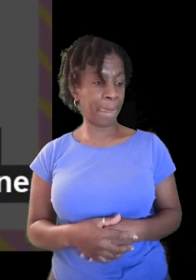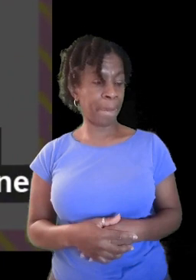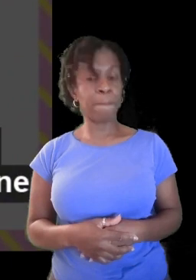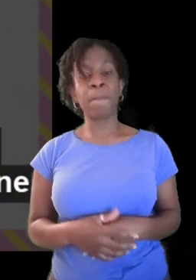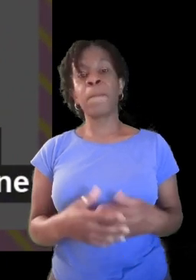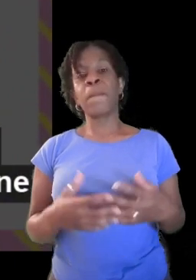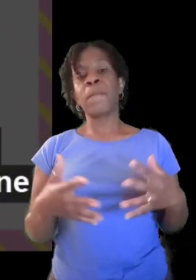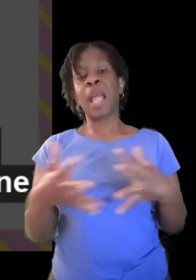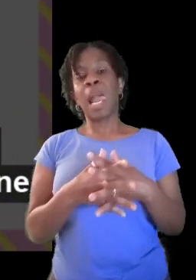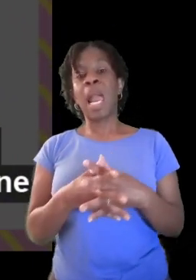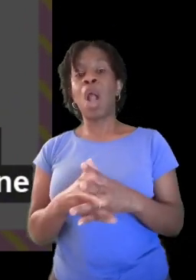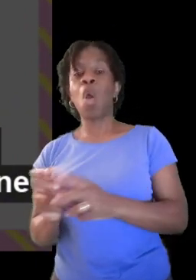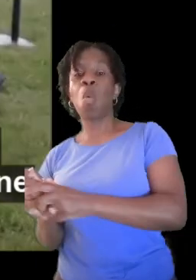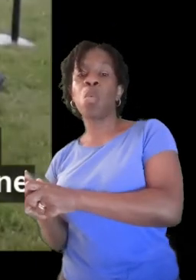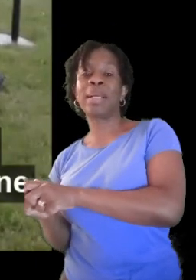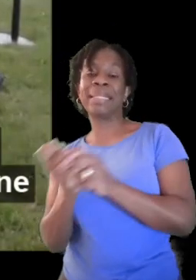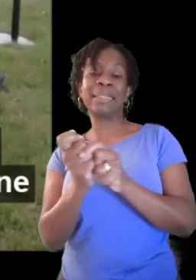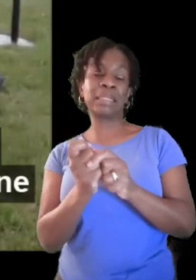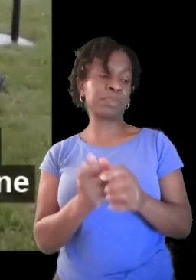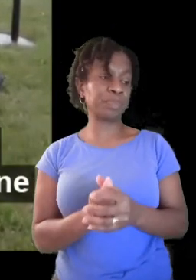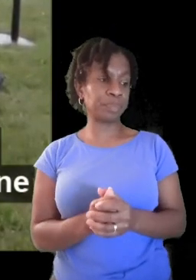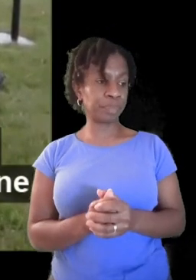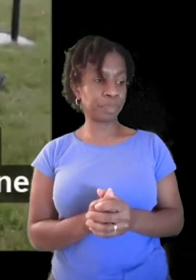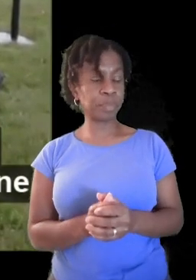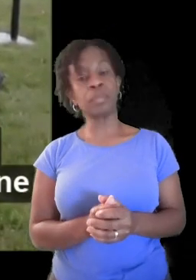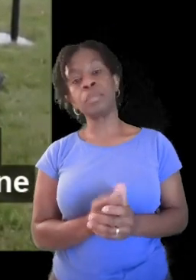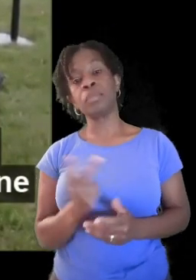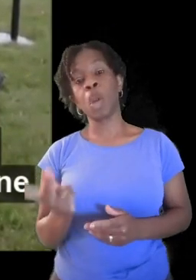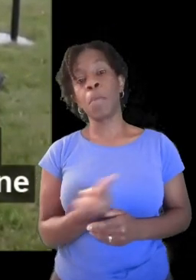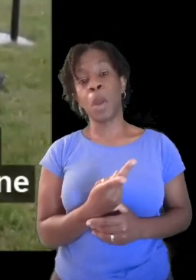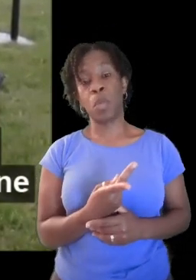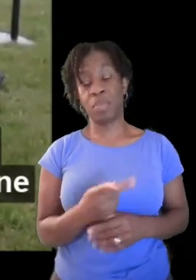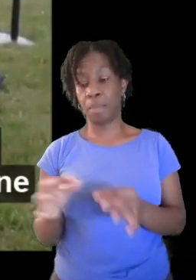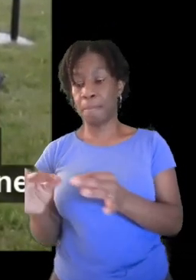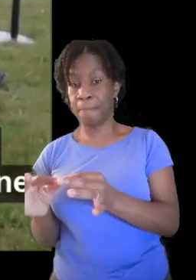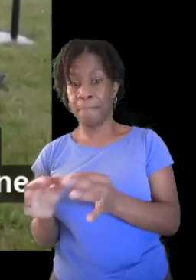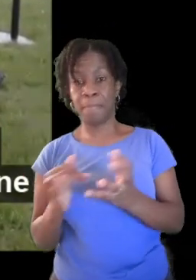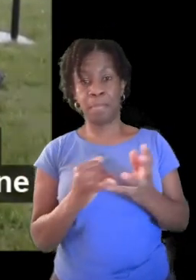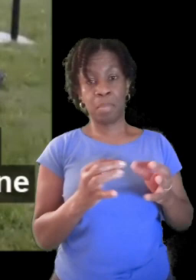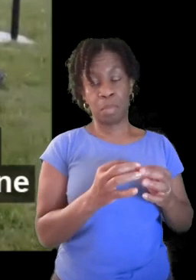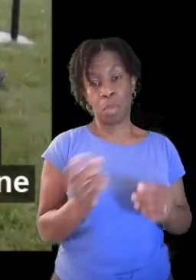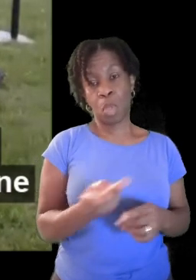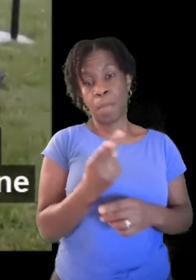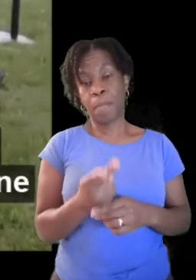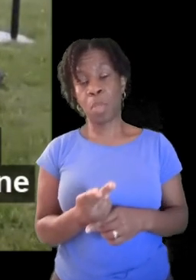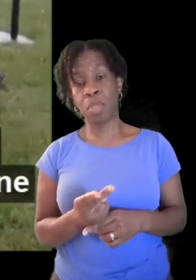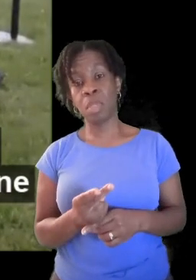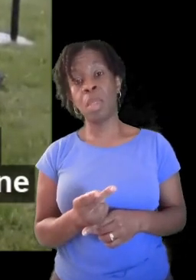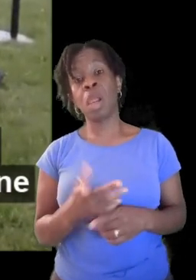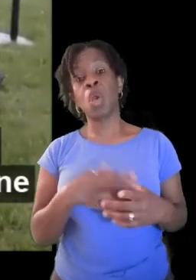Now let's hit the ball. In baseball and softball, you only want to swing at